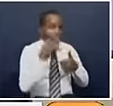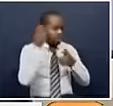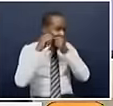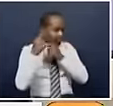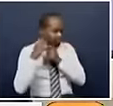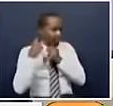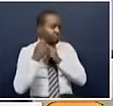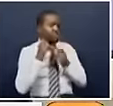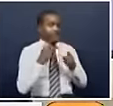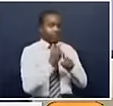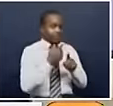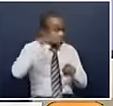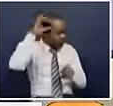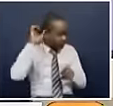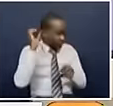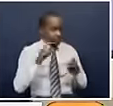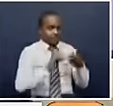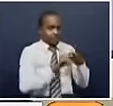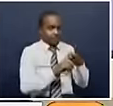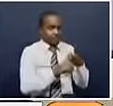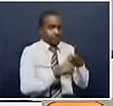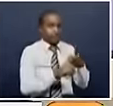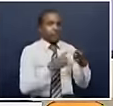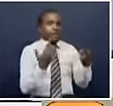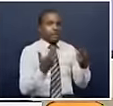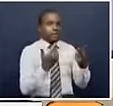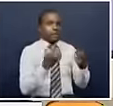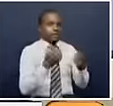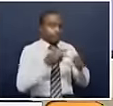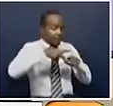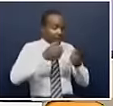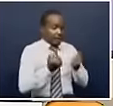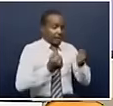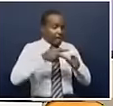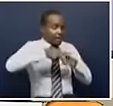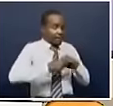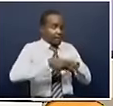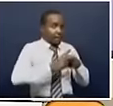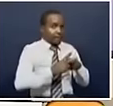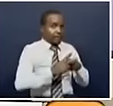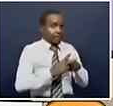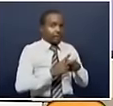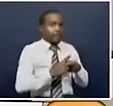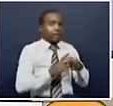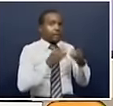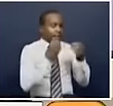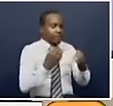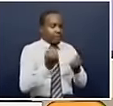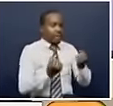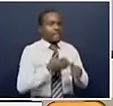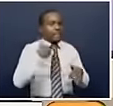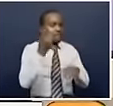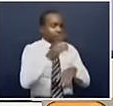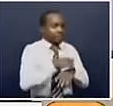and the hairdressers. You know, we are looking at automobile mechanics. Those are the mechanics because they're saying there are so many cars. Right there, you have